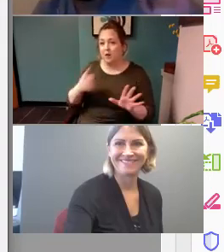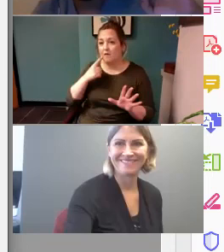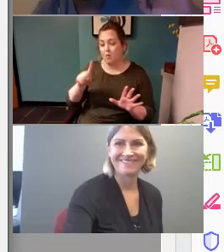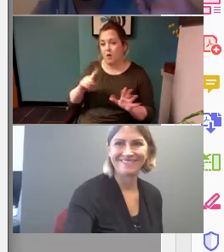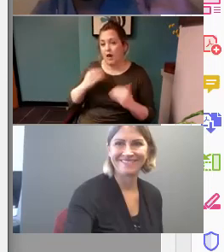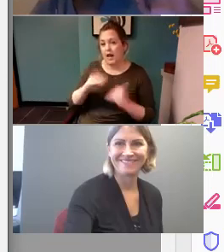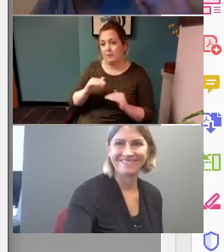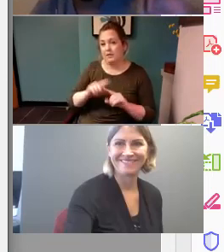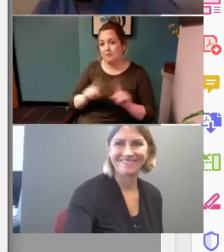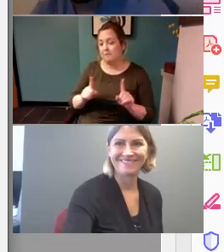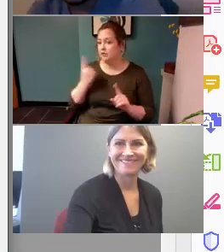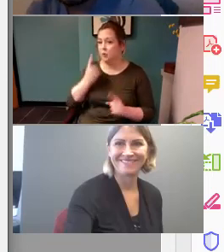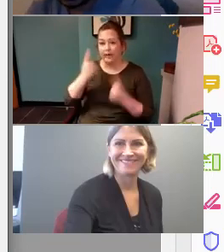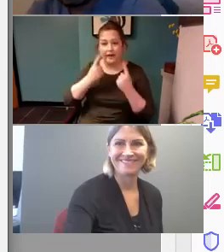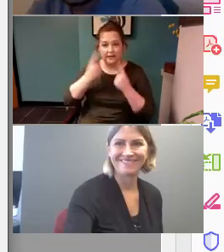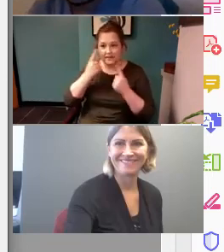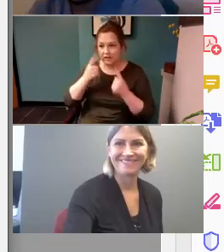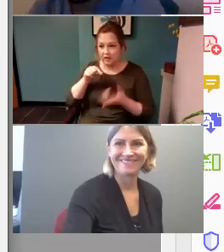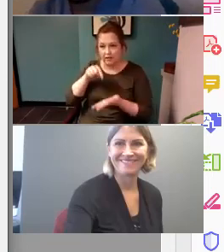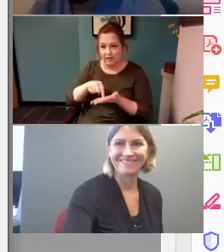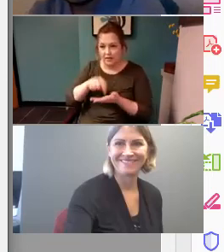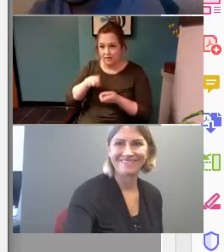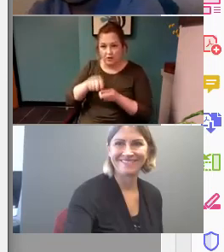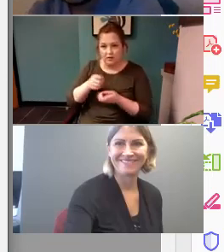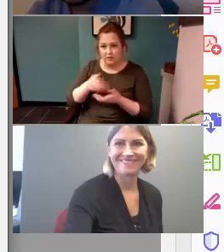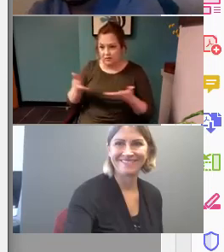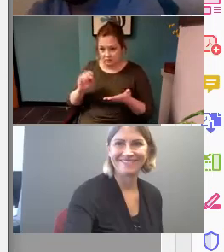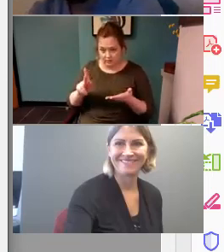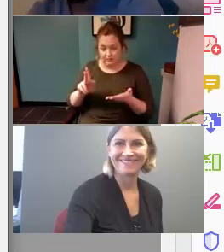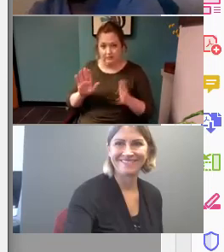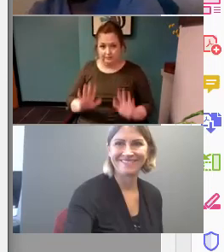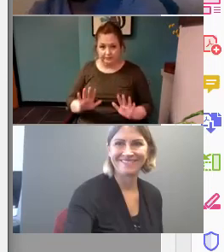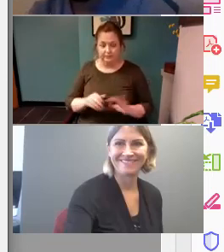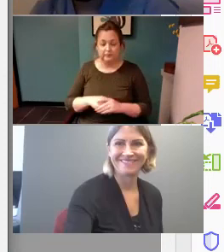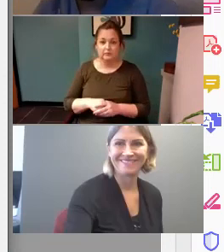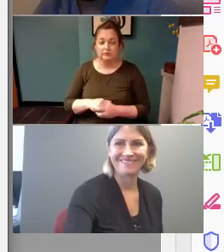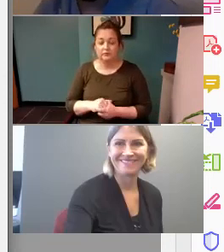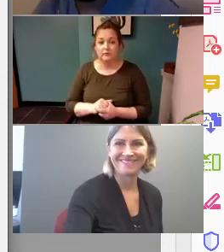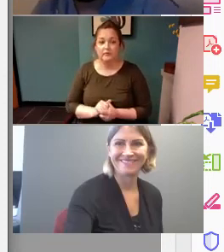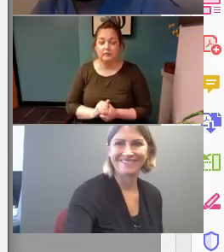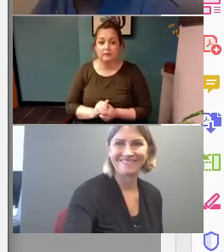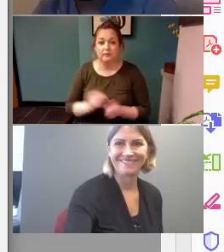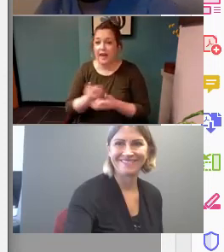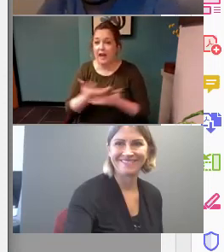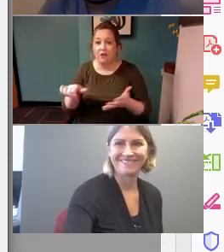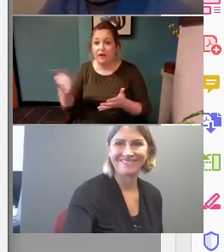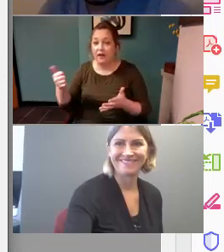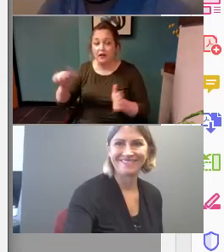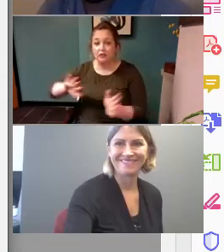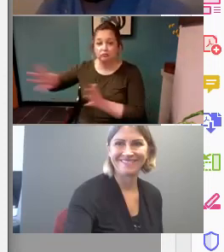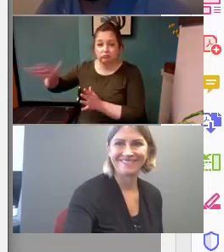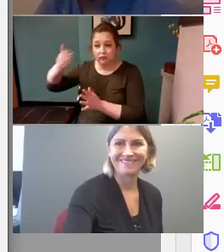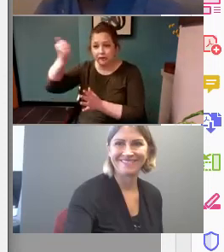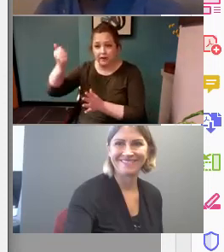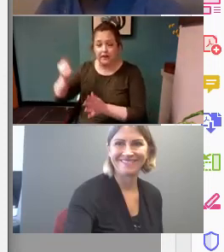this particular thing. Forget about the limits for now. Let's say that n times